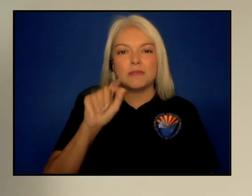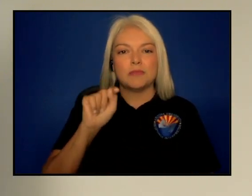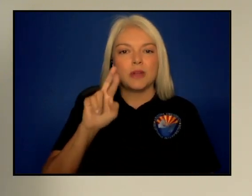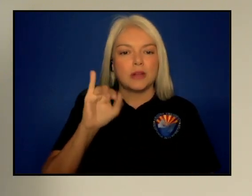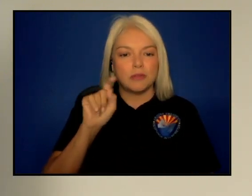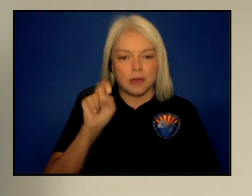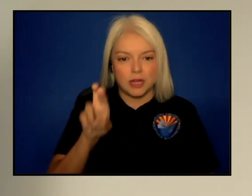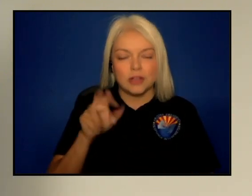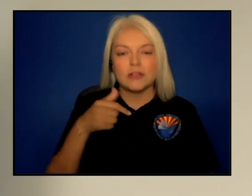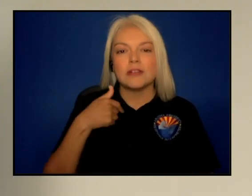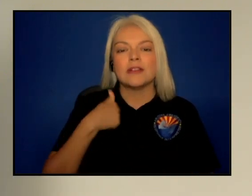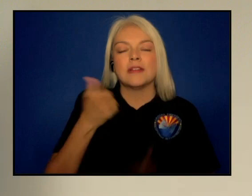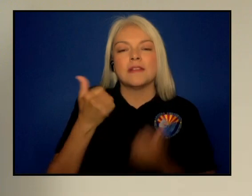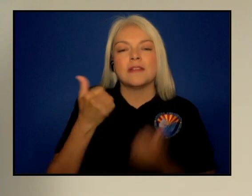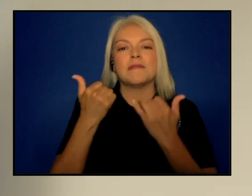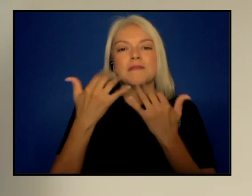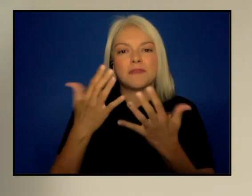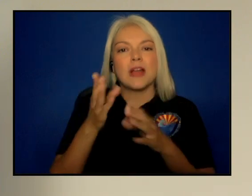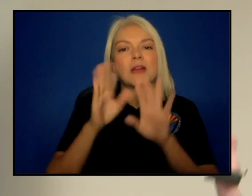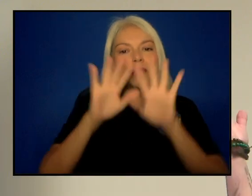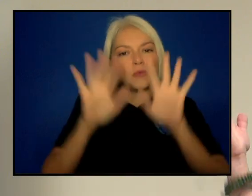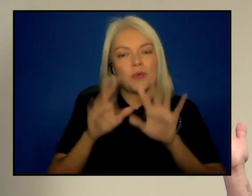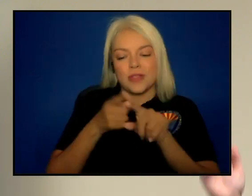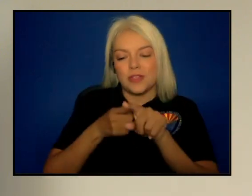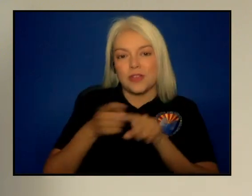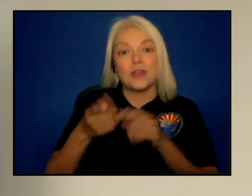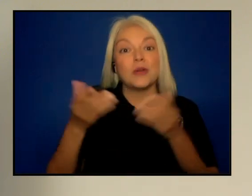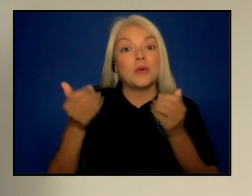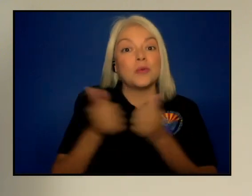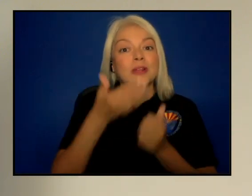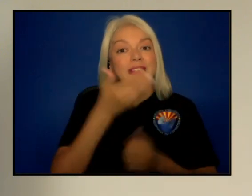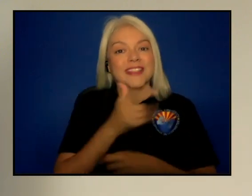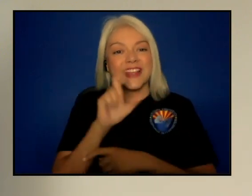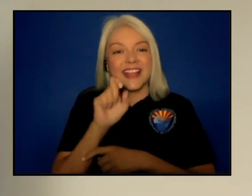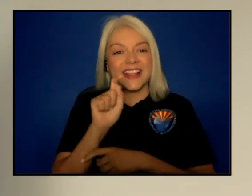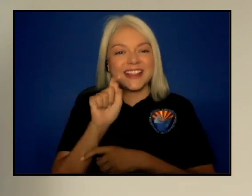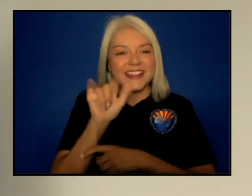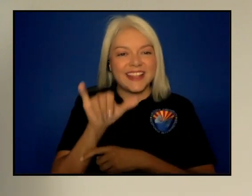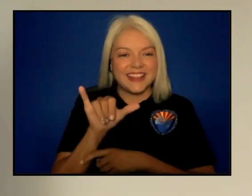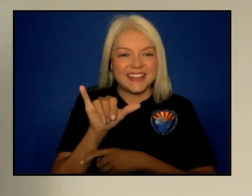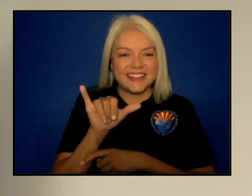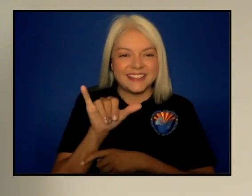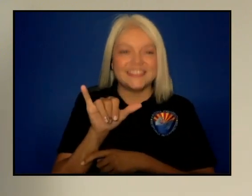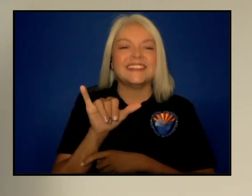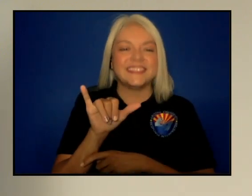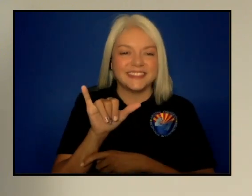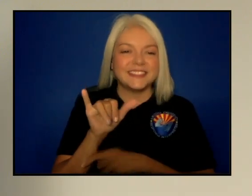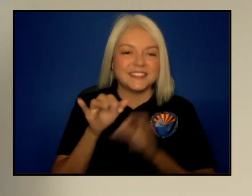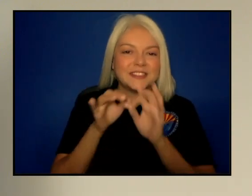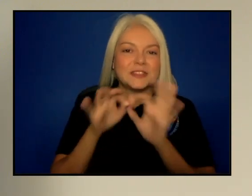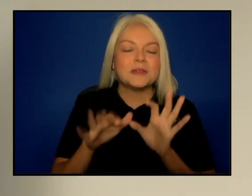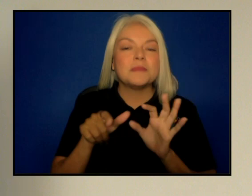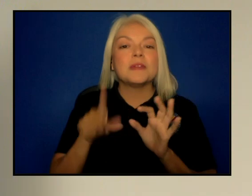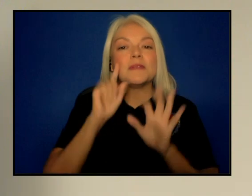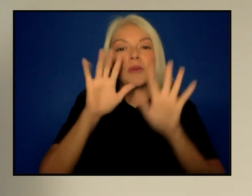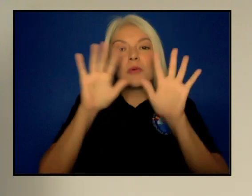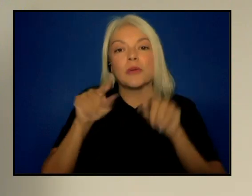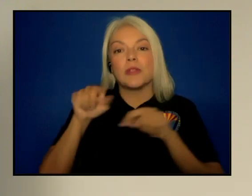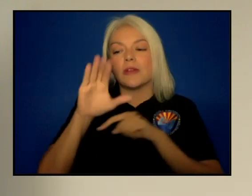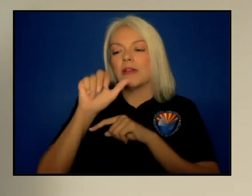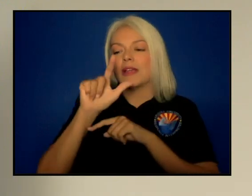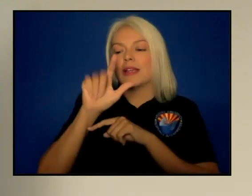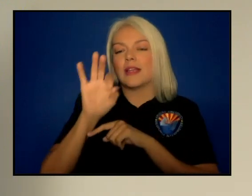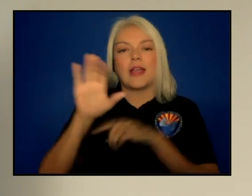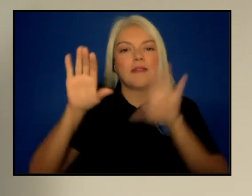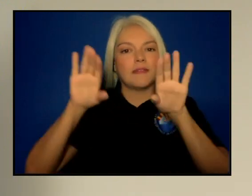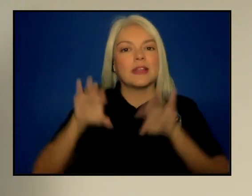incident meteorologist, here with Letty to give you a weather update for the Calf Canyon fire for today,